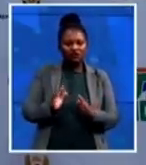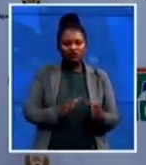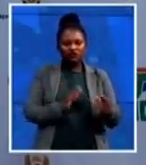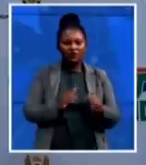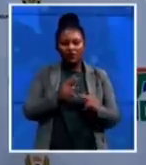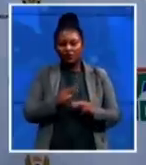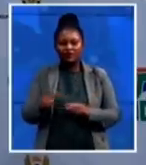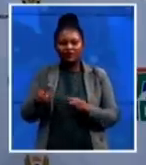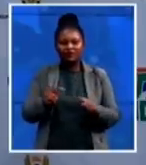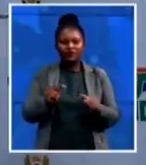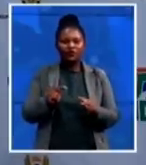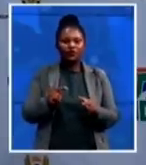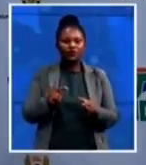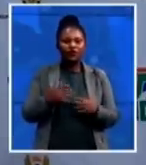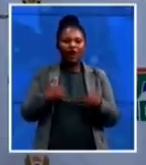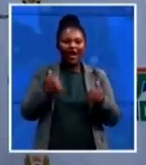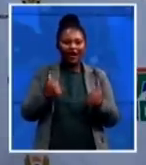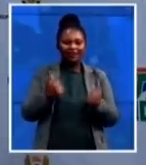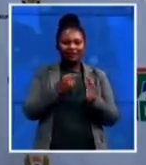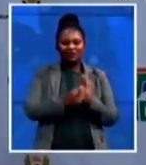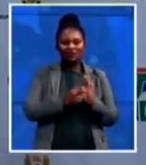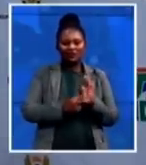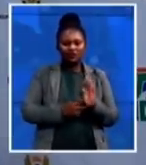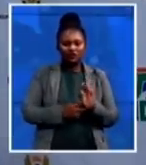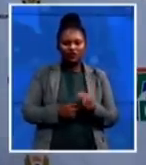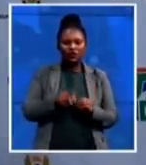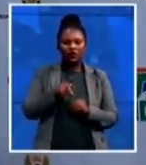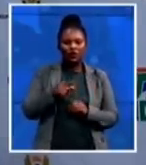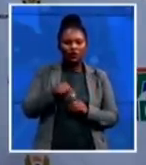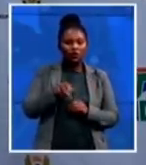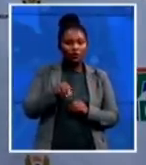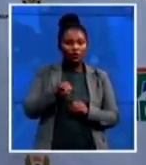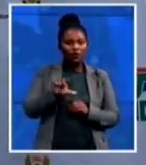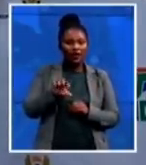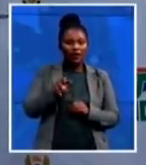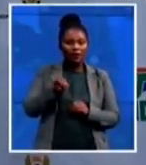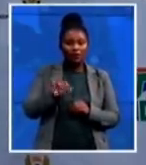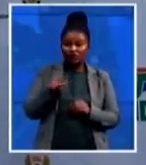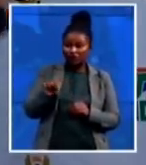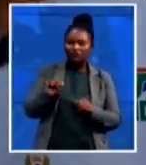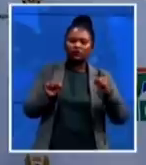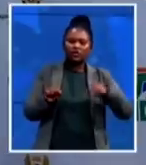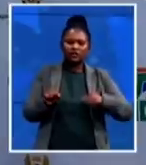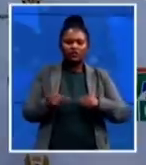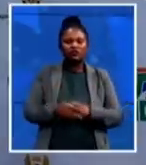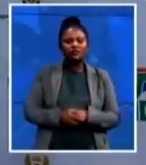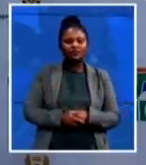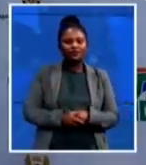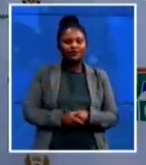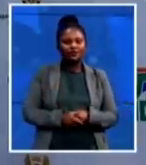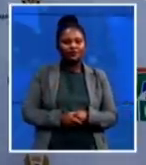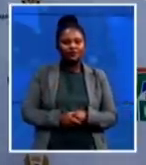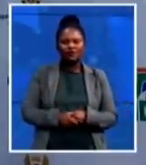regulation. Khumulimo, am I right? Yes. I remember that surname, Khumulimo,